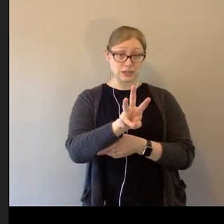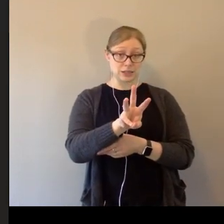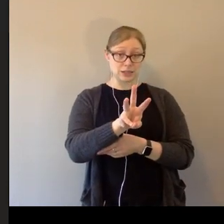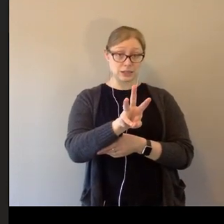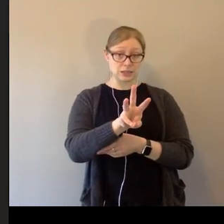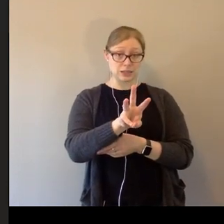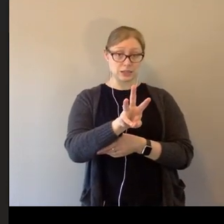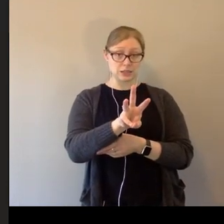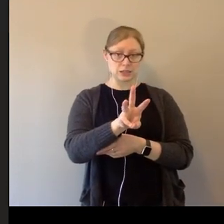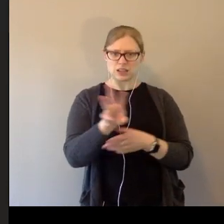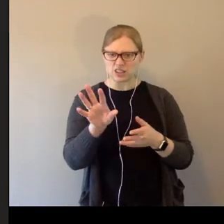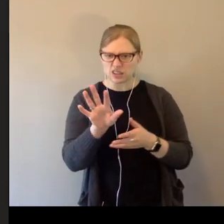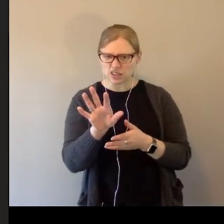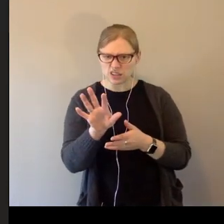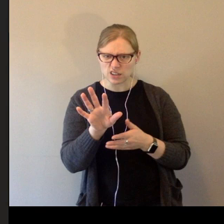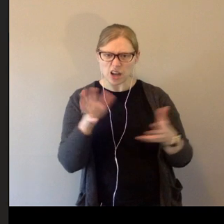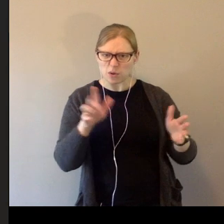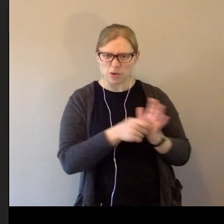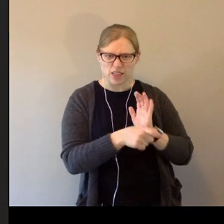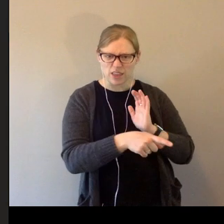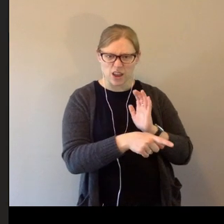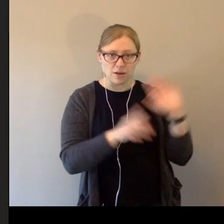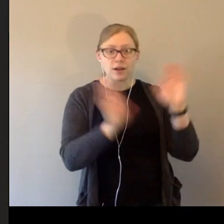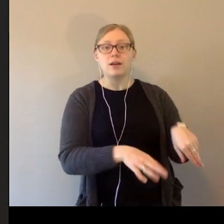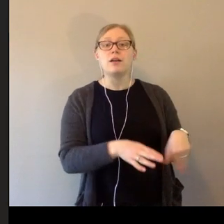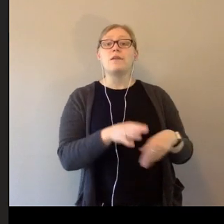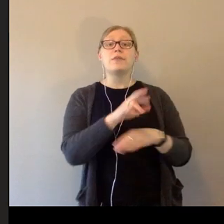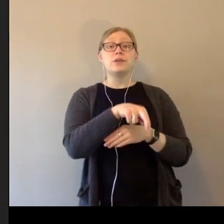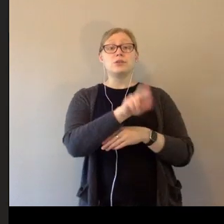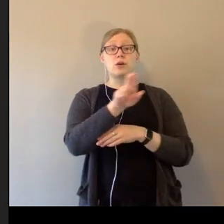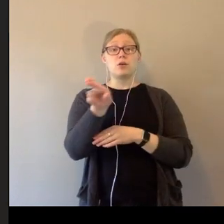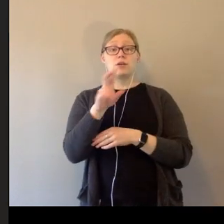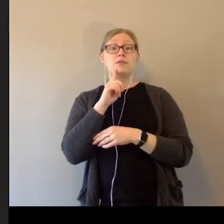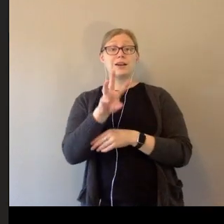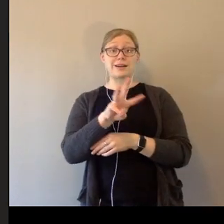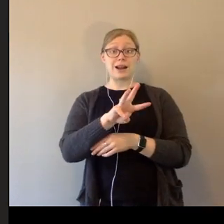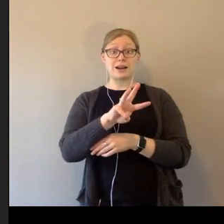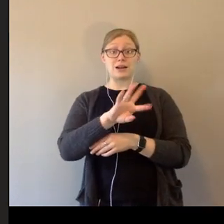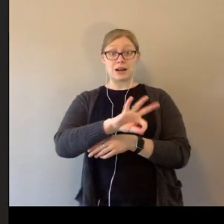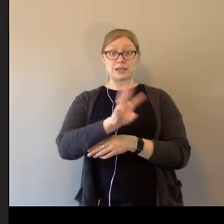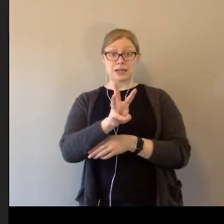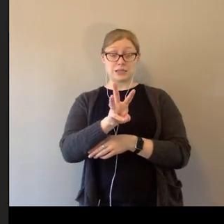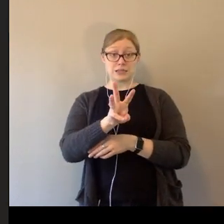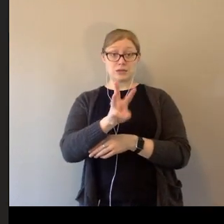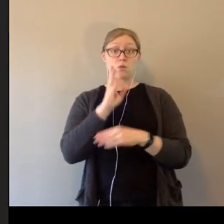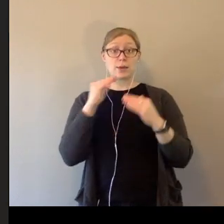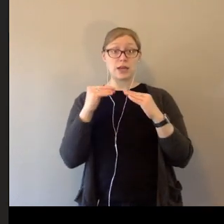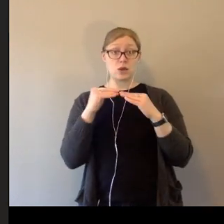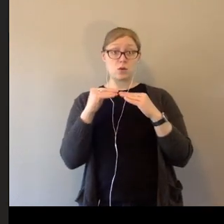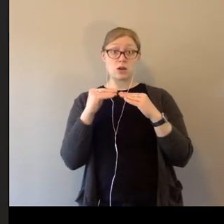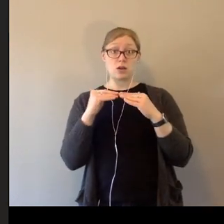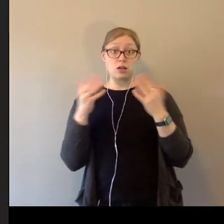that. I guess I don't want to write it there though. So the square root of 96 is going to be equal to